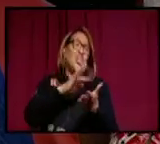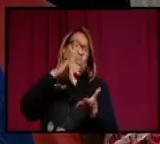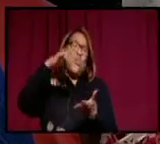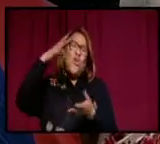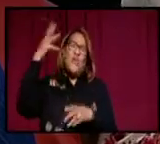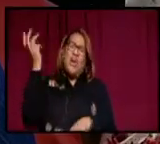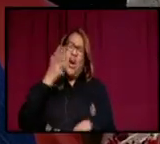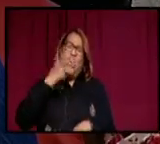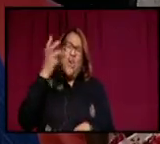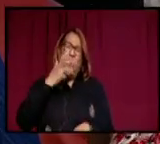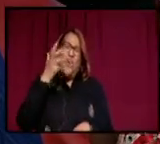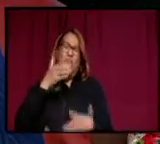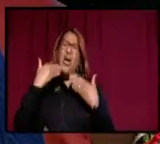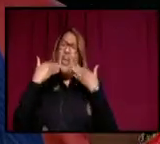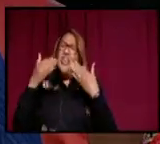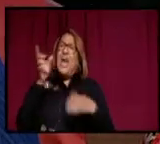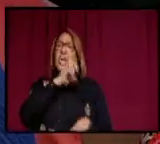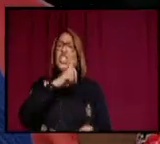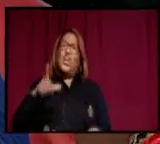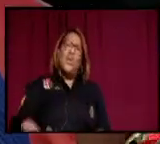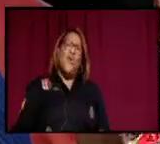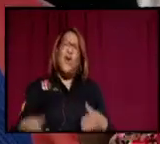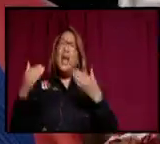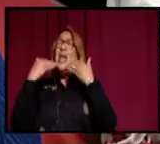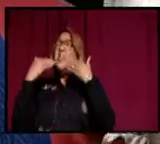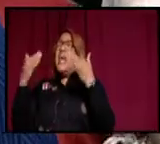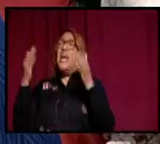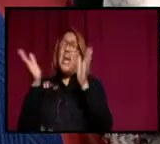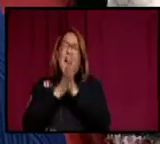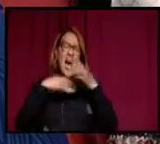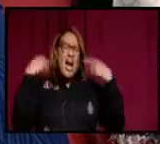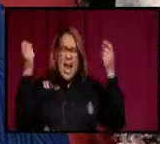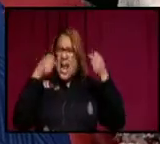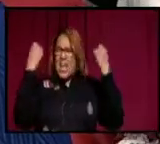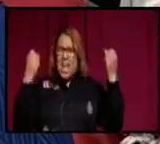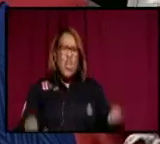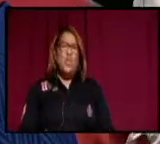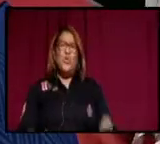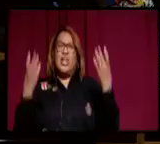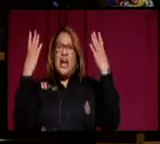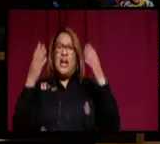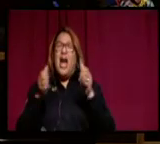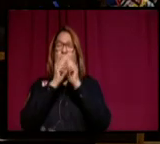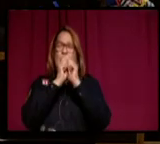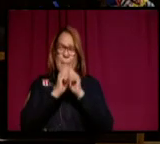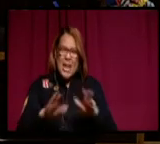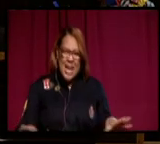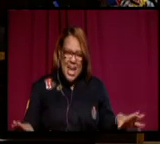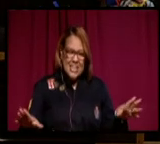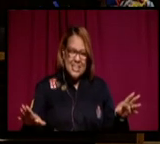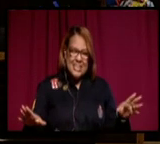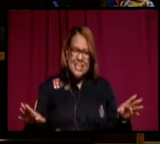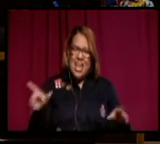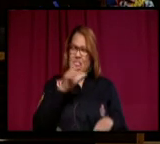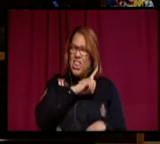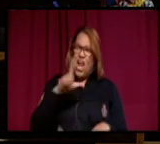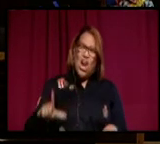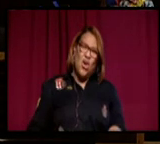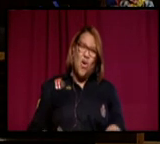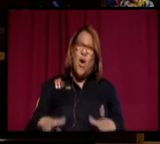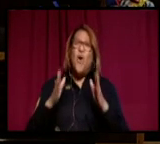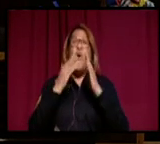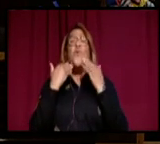Oh, thank you, Lord. Thank you, Jesus. Hallelujah. Hallelujah. Bless the Lord. Again, we thank those of you that are